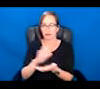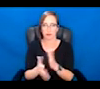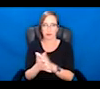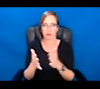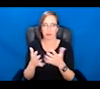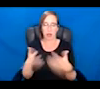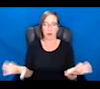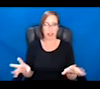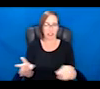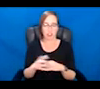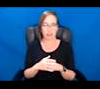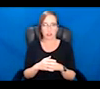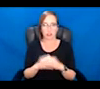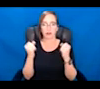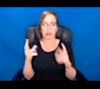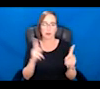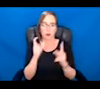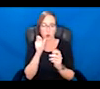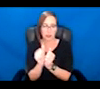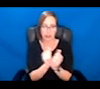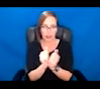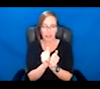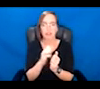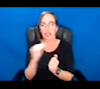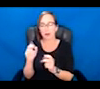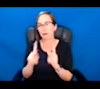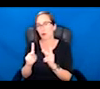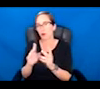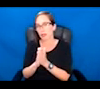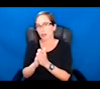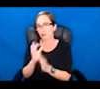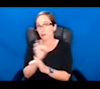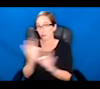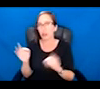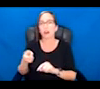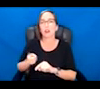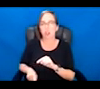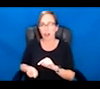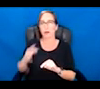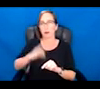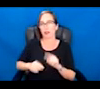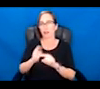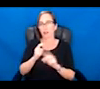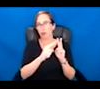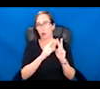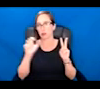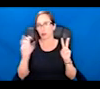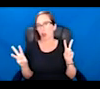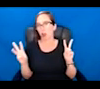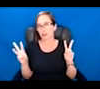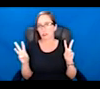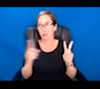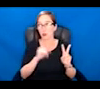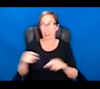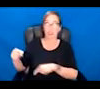the enslaved and even people who became free were unable to benefit from these acts. So from the very beginning,